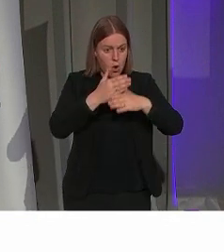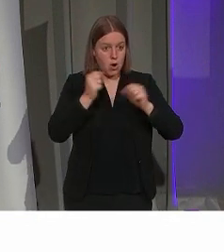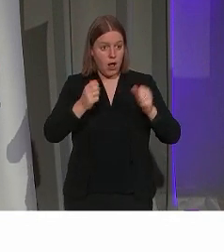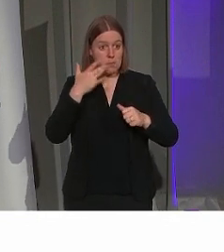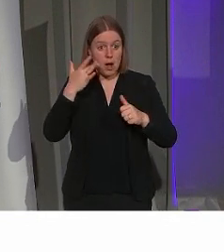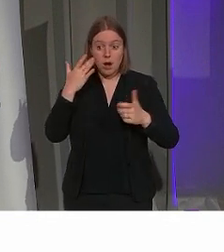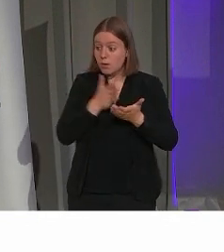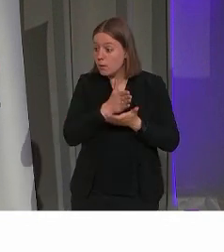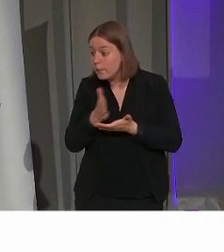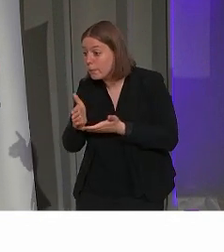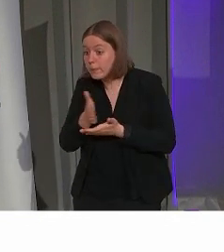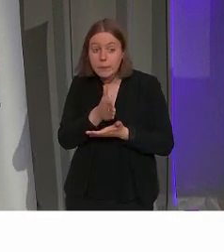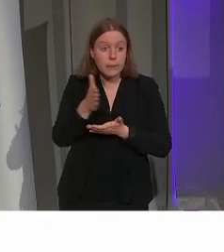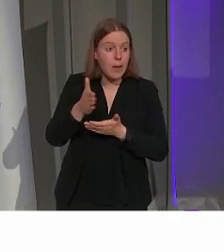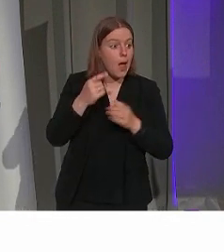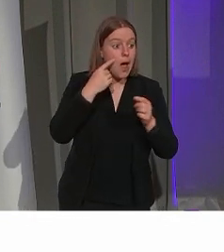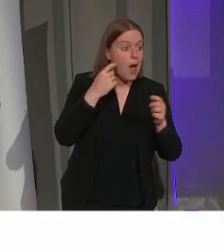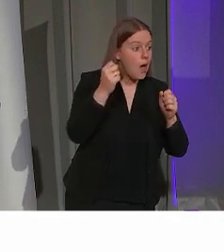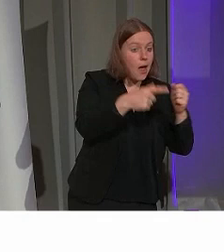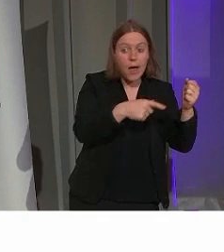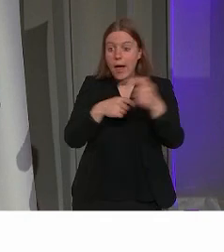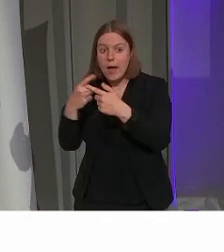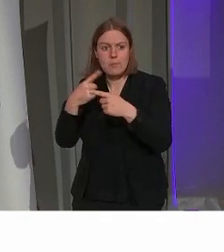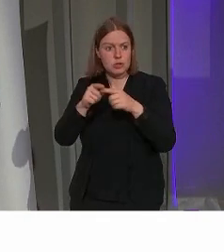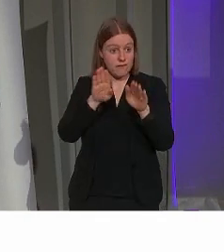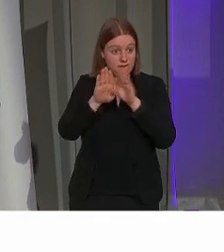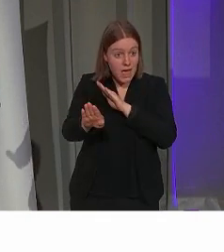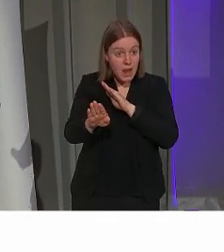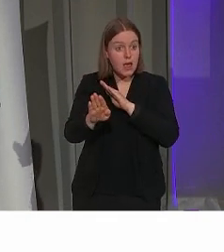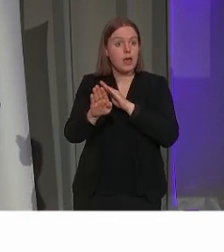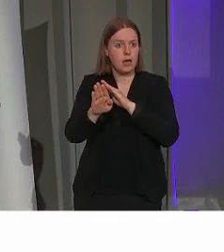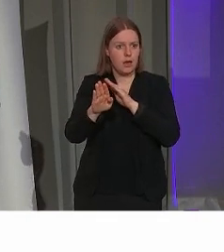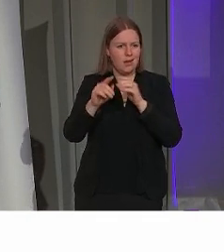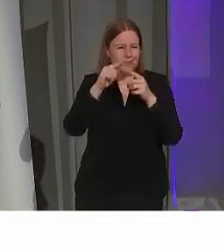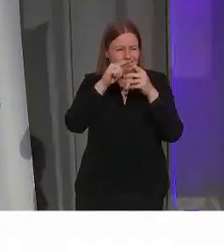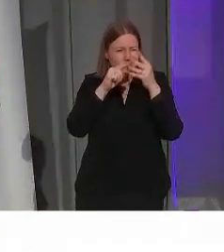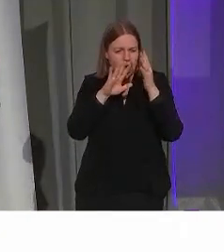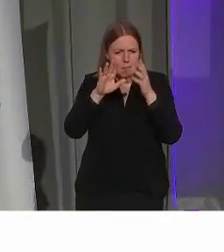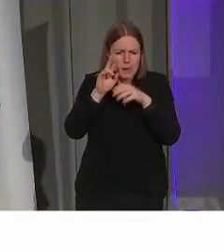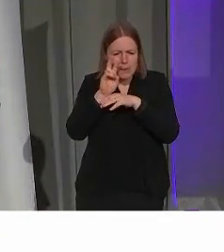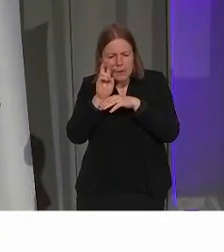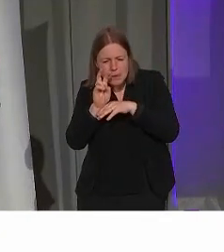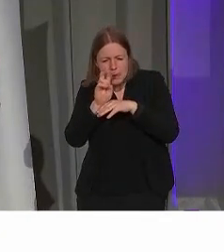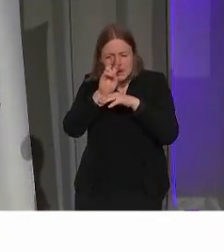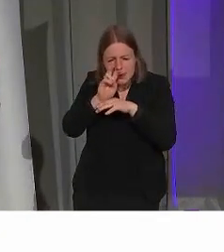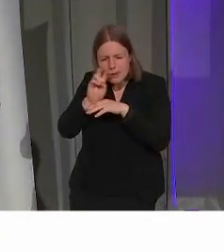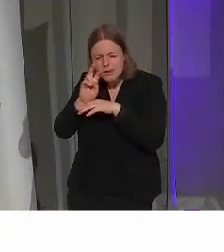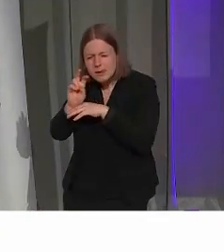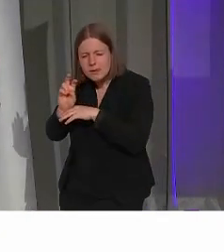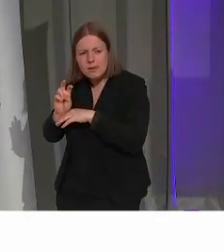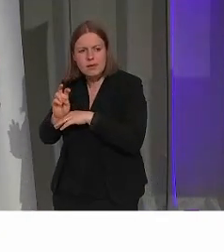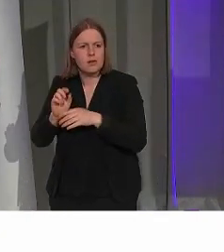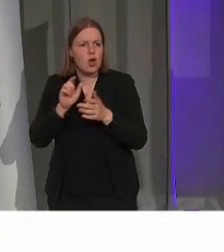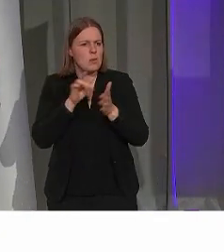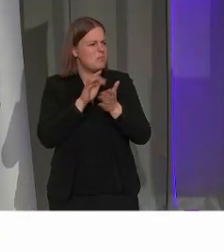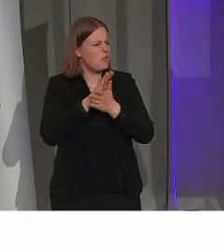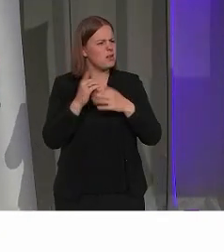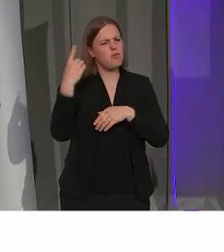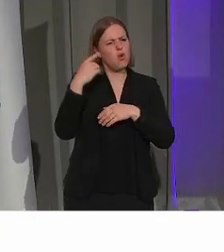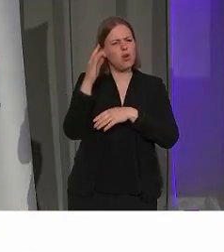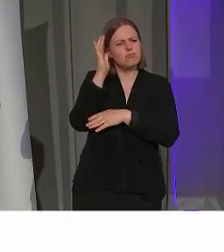of understanding, and cultural safety. Some of the criticisms that our previous speaker